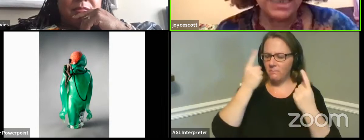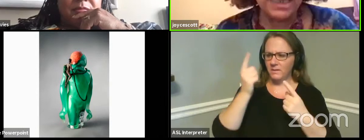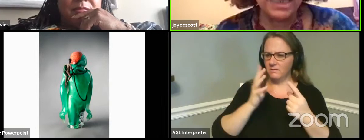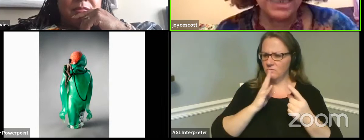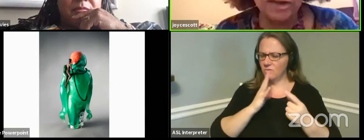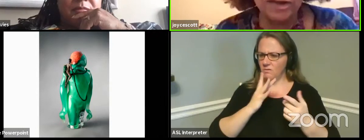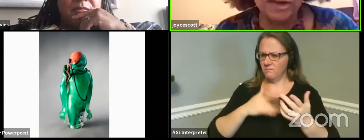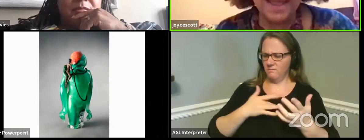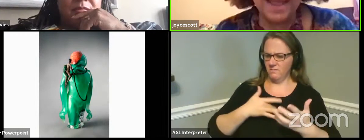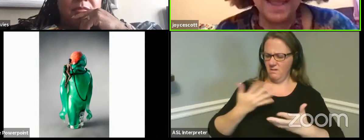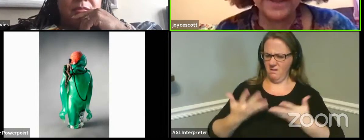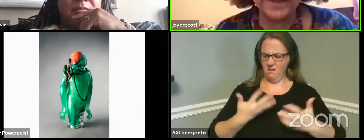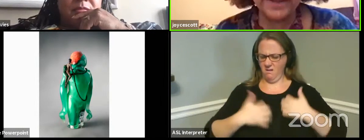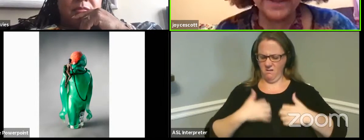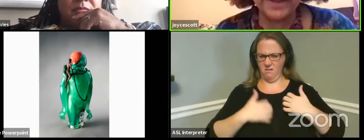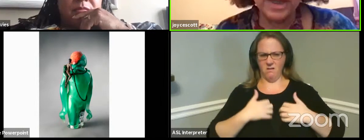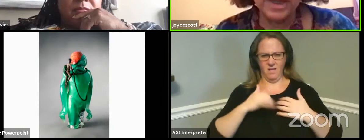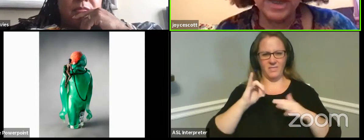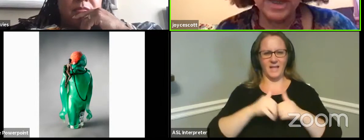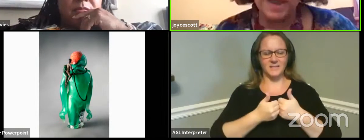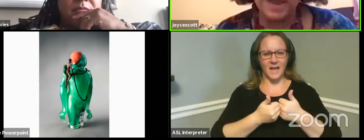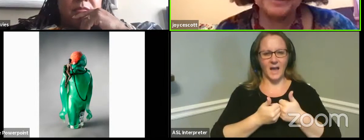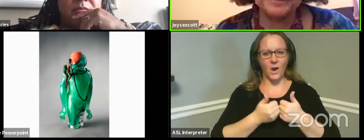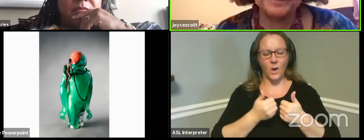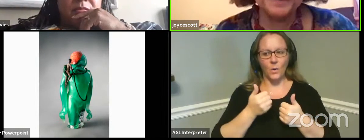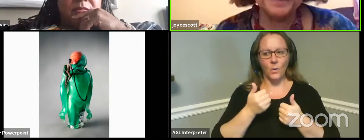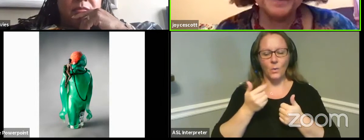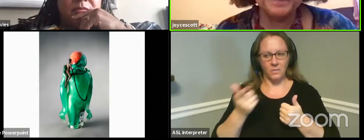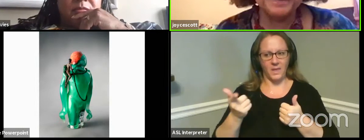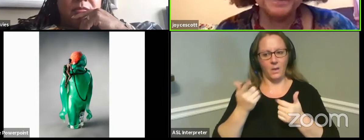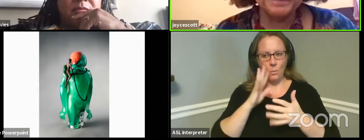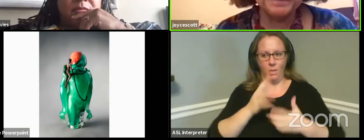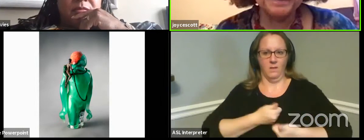have said. Not necessarily bad things, just stuff pops out.